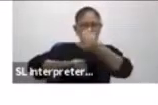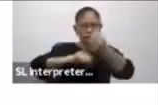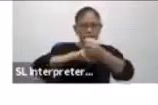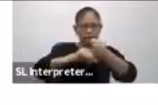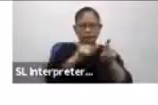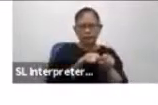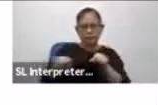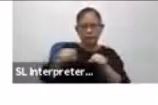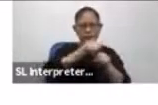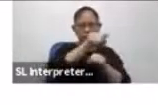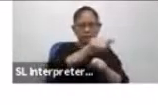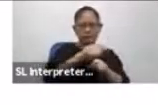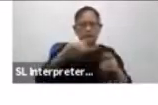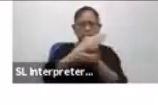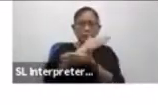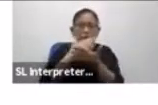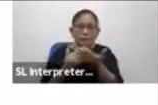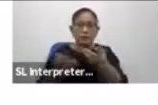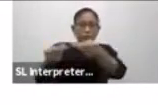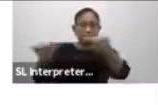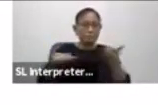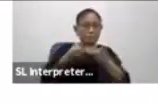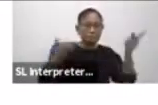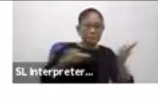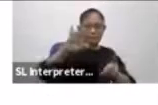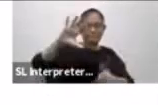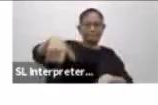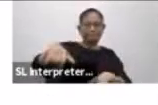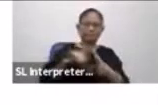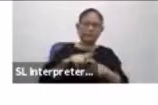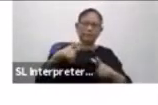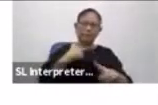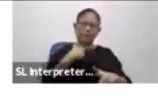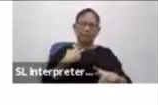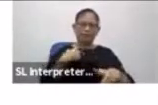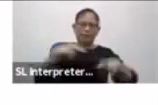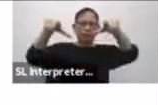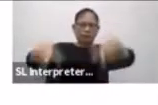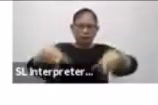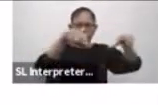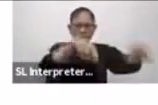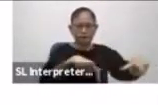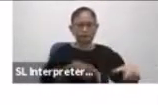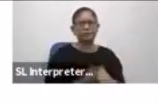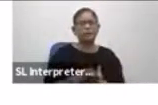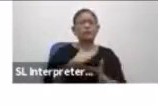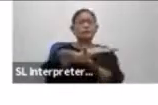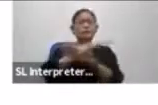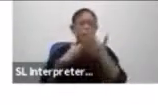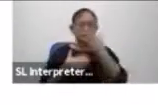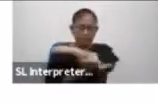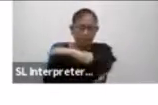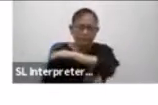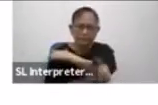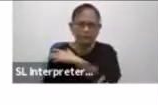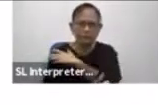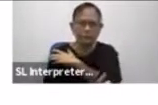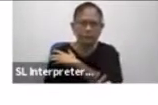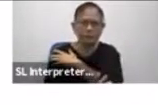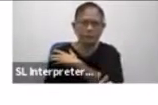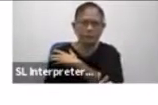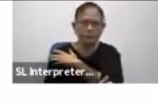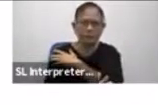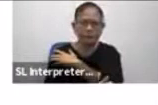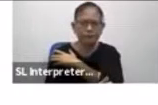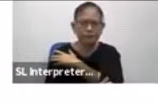in quarantine centers as another way of accessing those in need. In many countries, dignity kits, which can